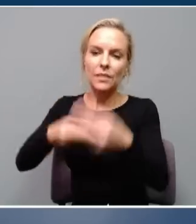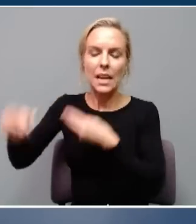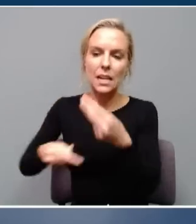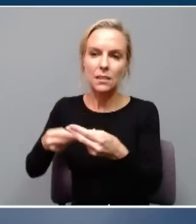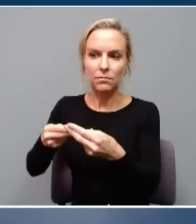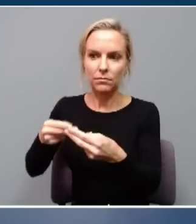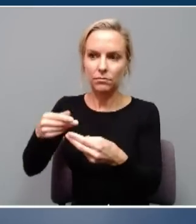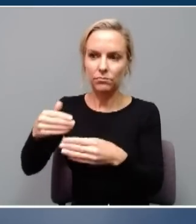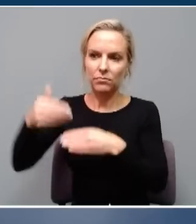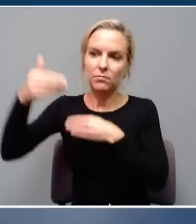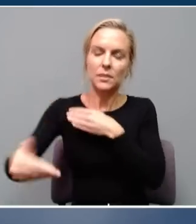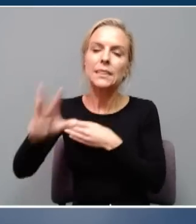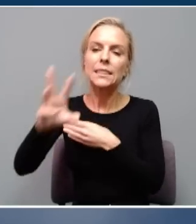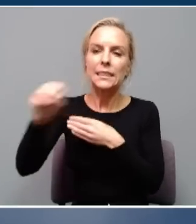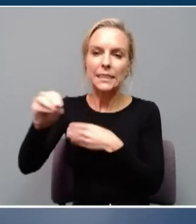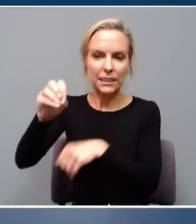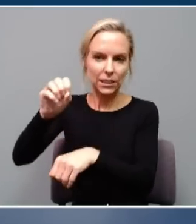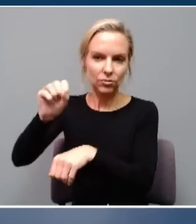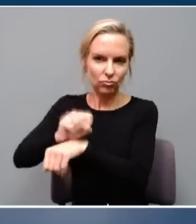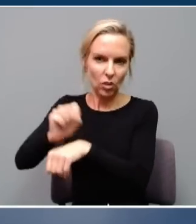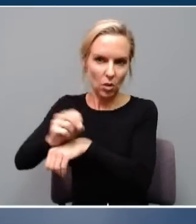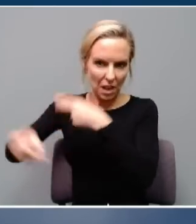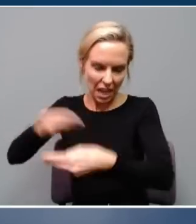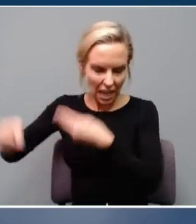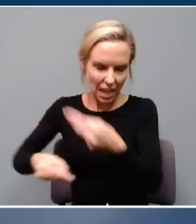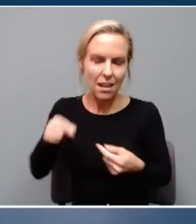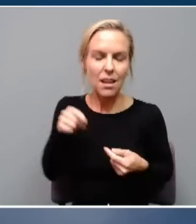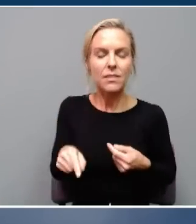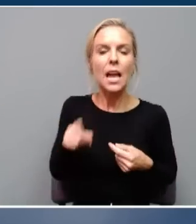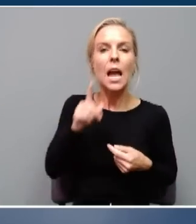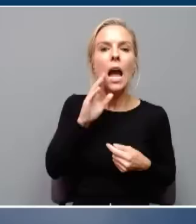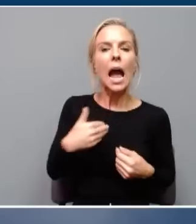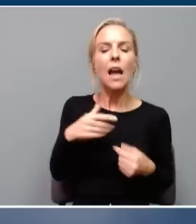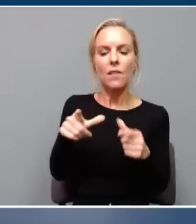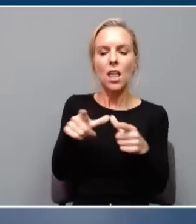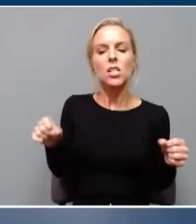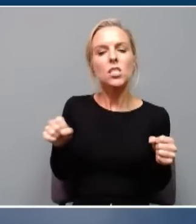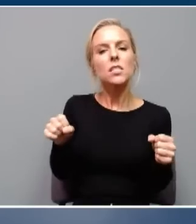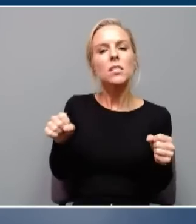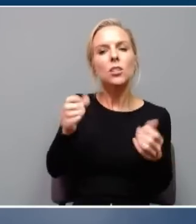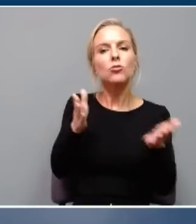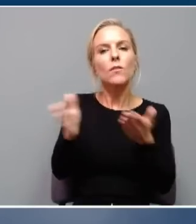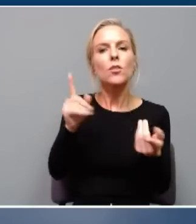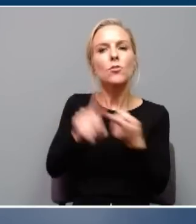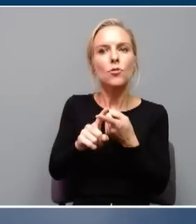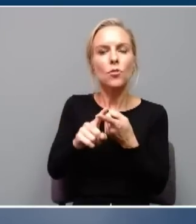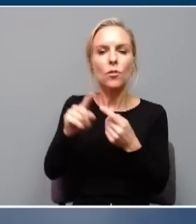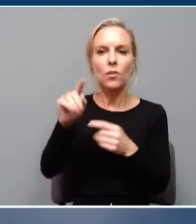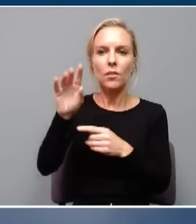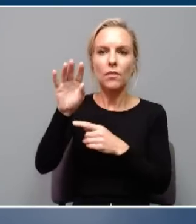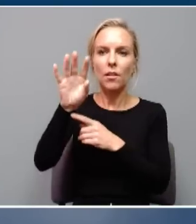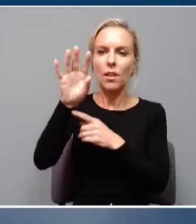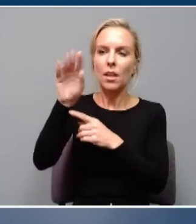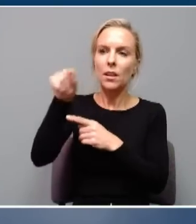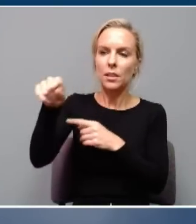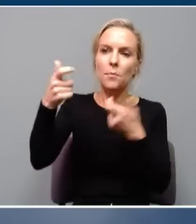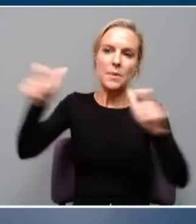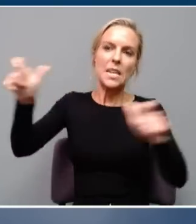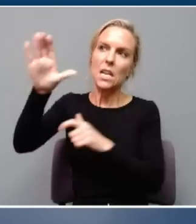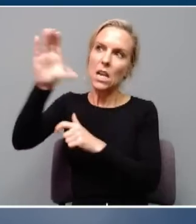decade. Lighthouse provides logistics services to Fortune 500 companies, as well as supply chain technology